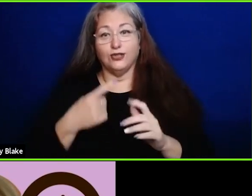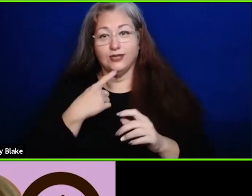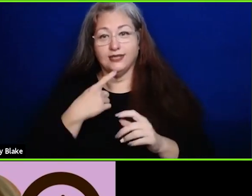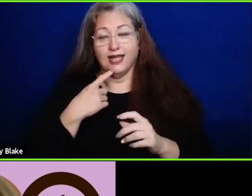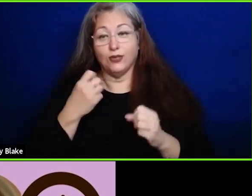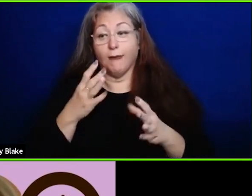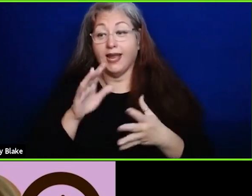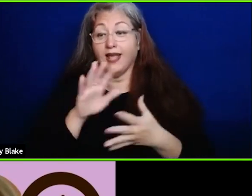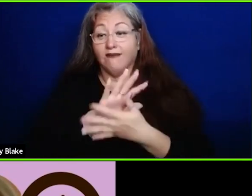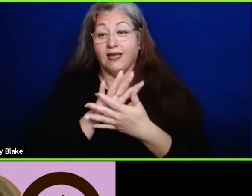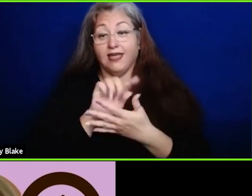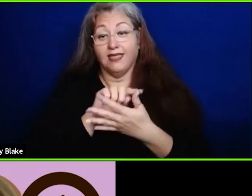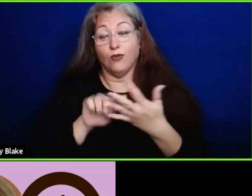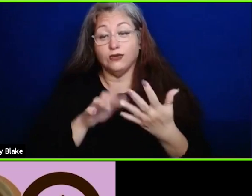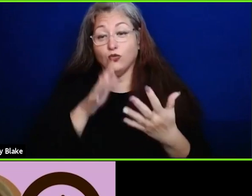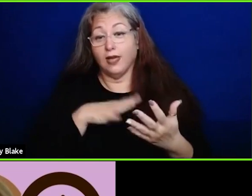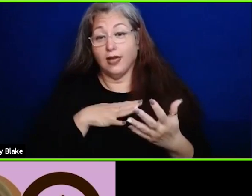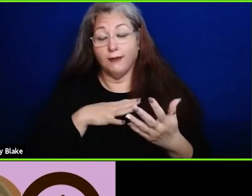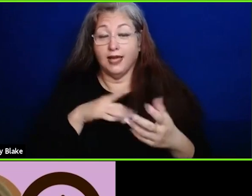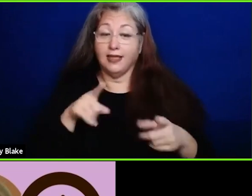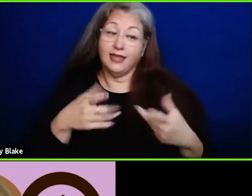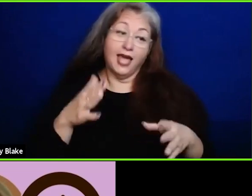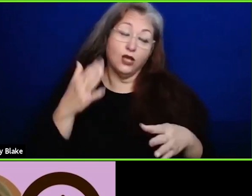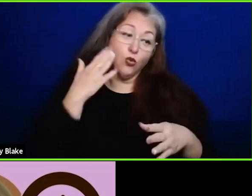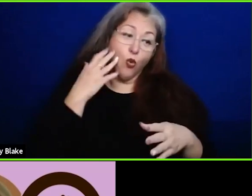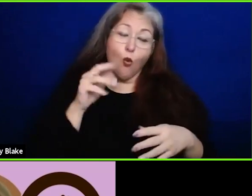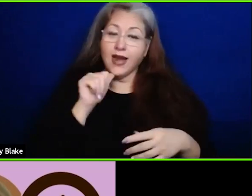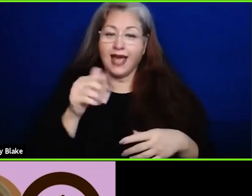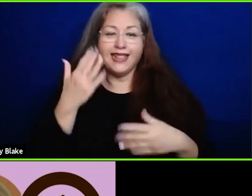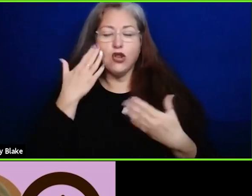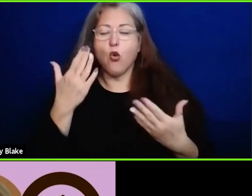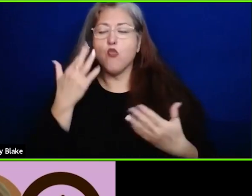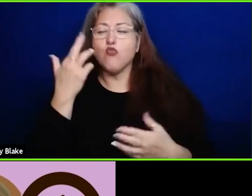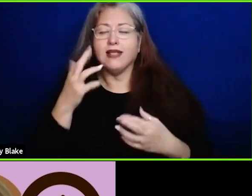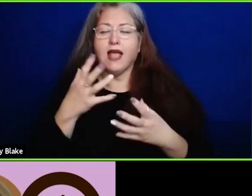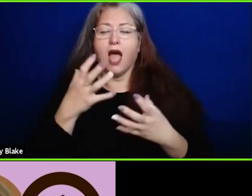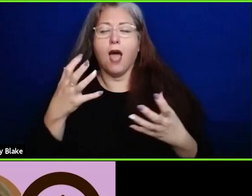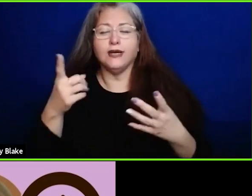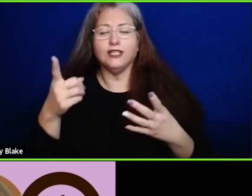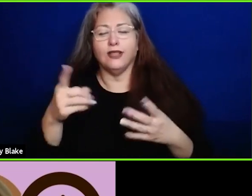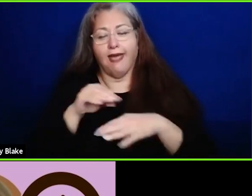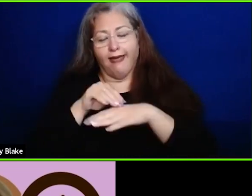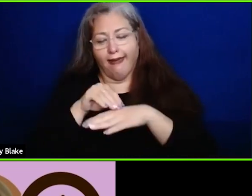these women do or don't know what kind of impact they have, and